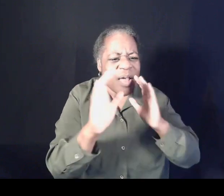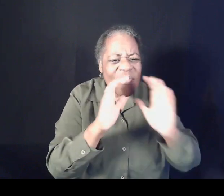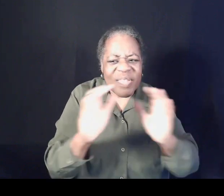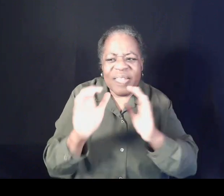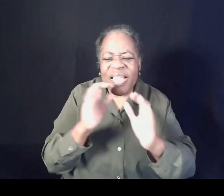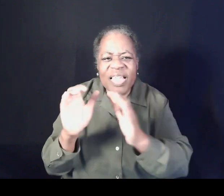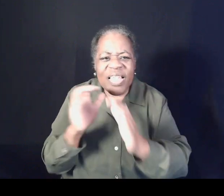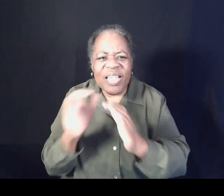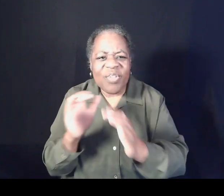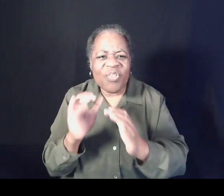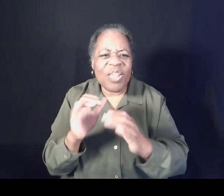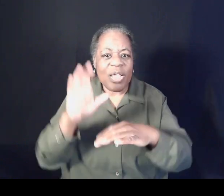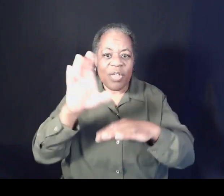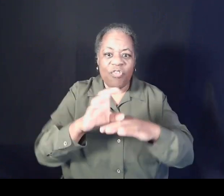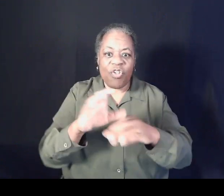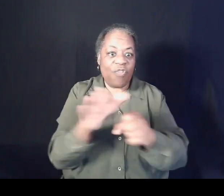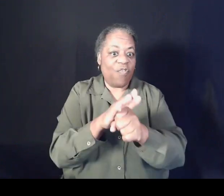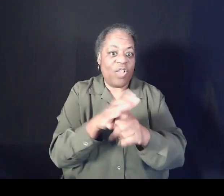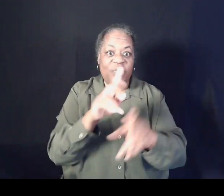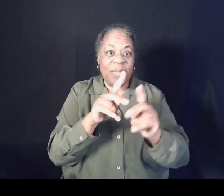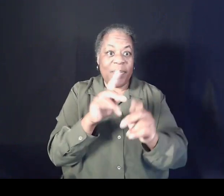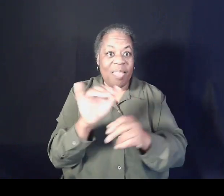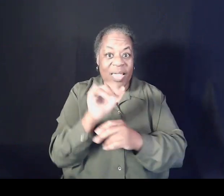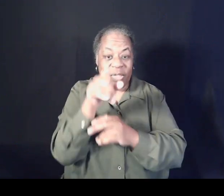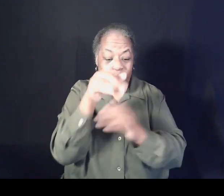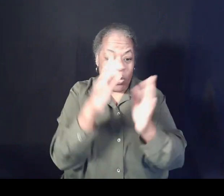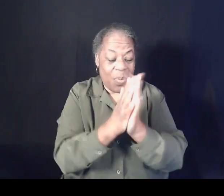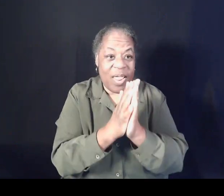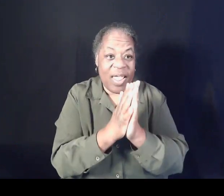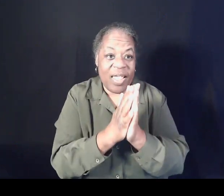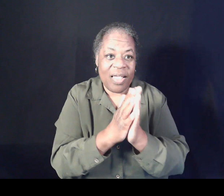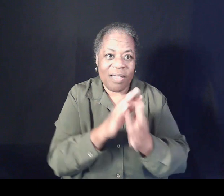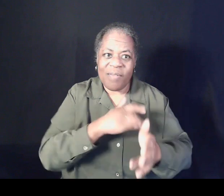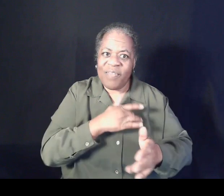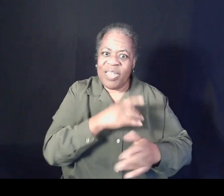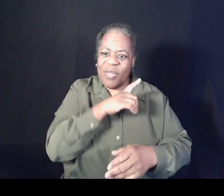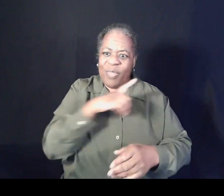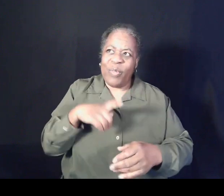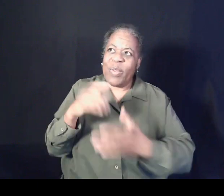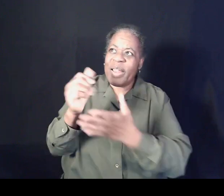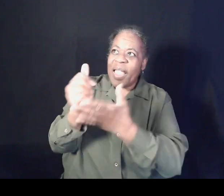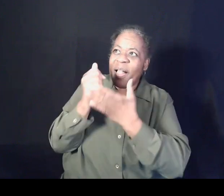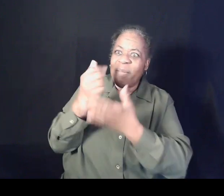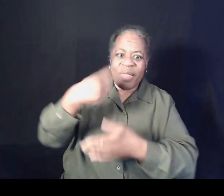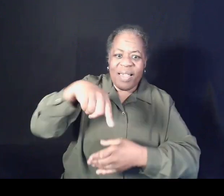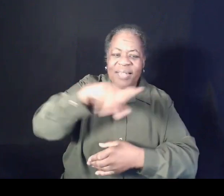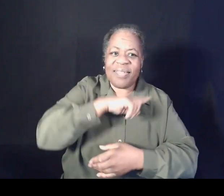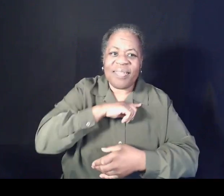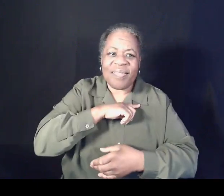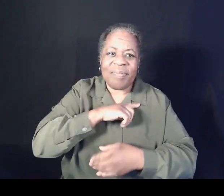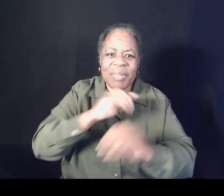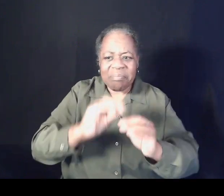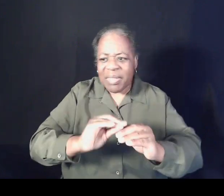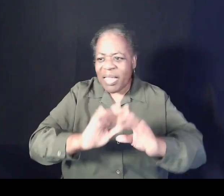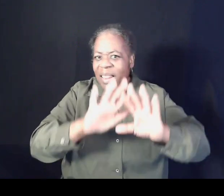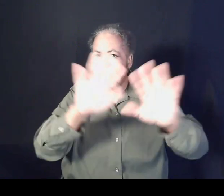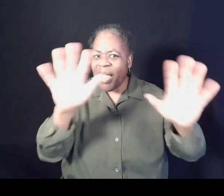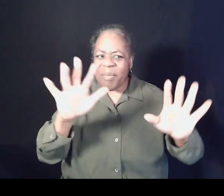and having a church full of people like yourself praying, you could feel the Lord helping us, bringing clarity and